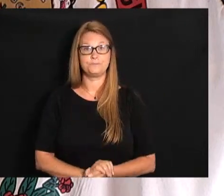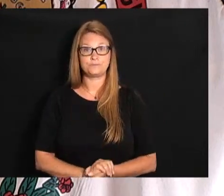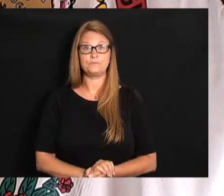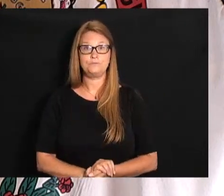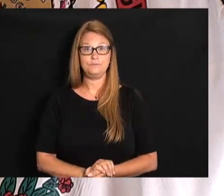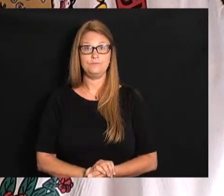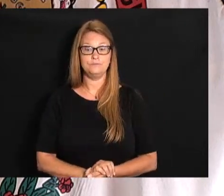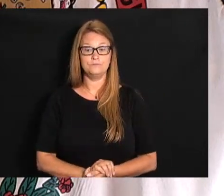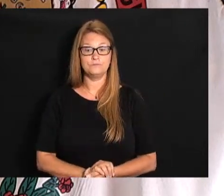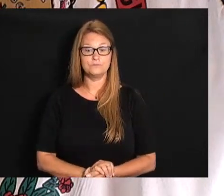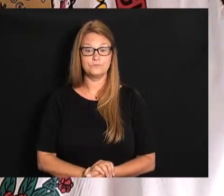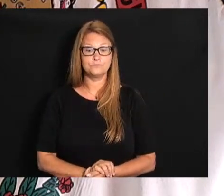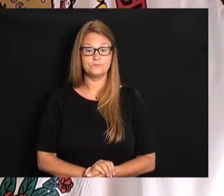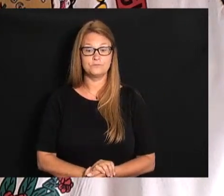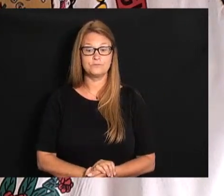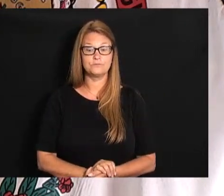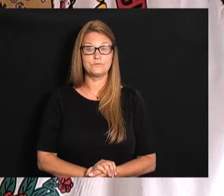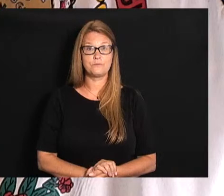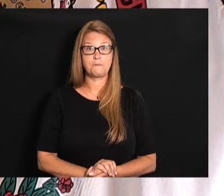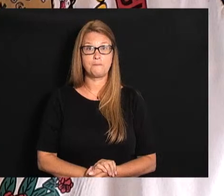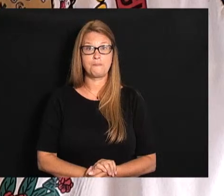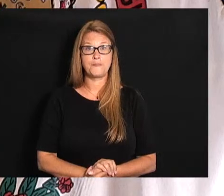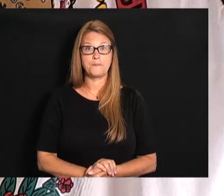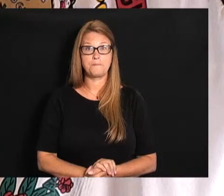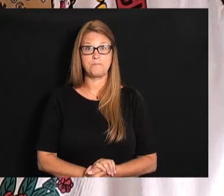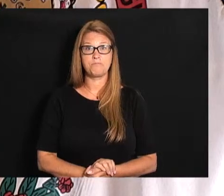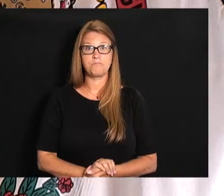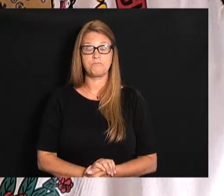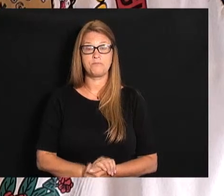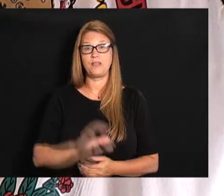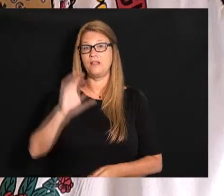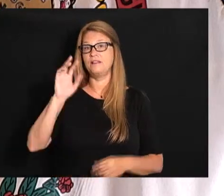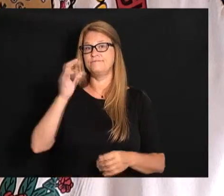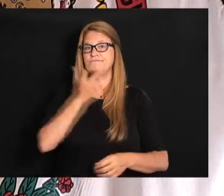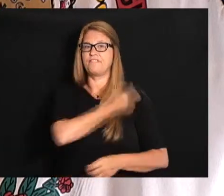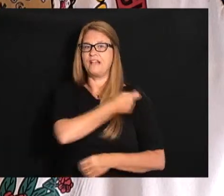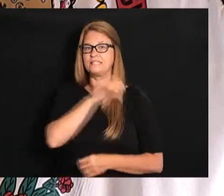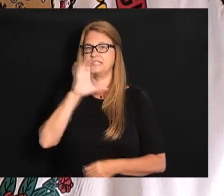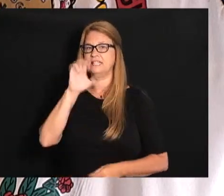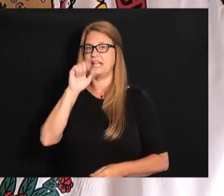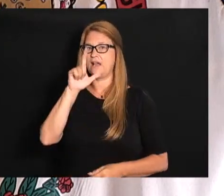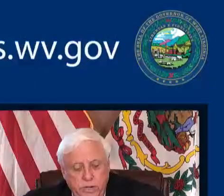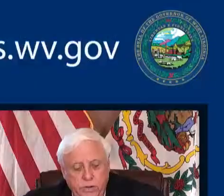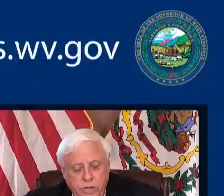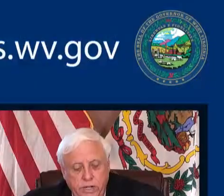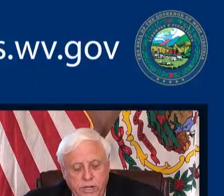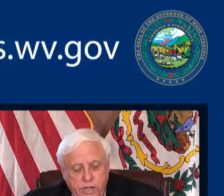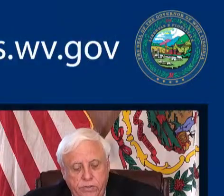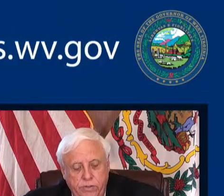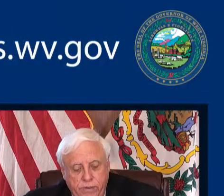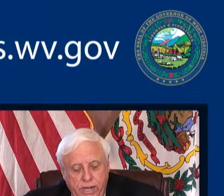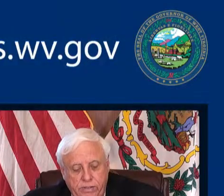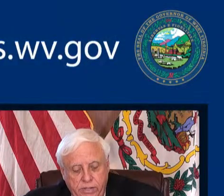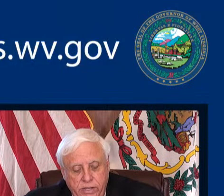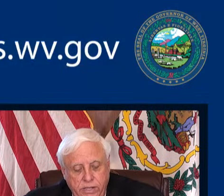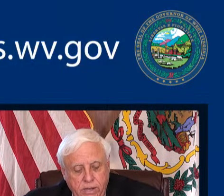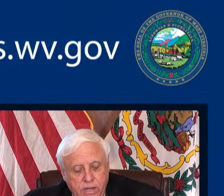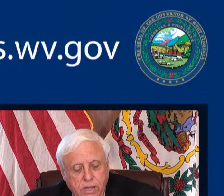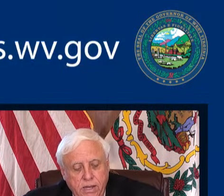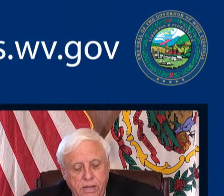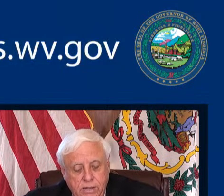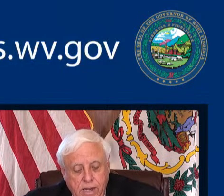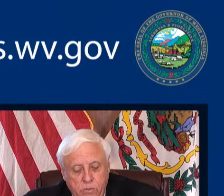people. The vaccine calculator is up. You know, it will tell you when you need to get your